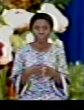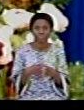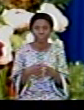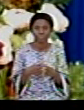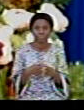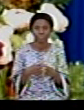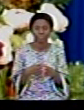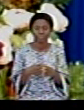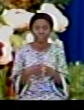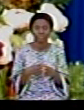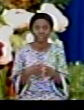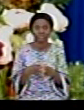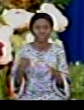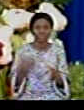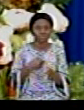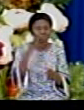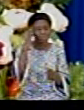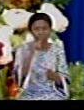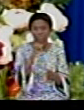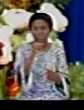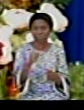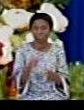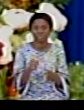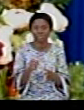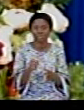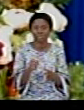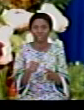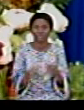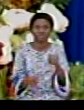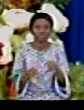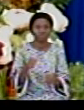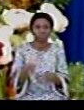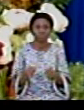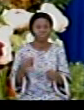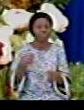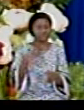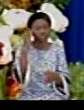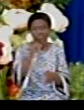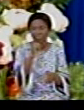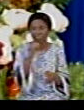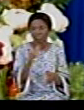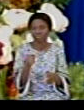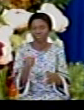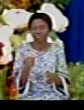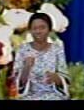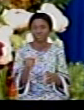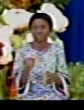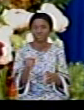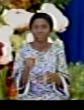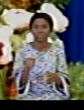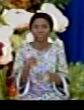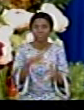be no dwindling of our affection, of our love, of